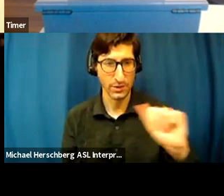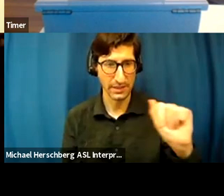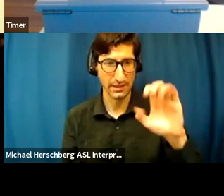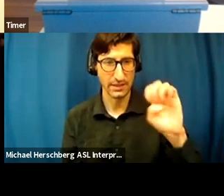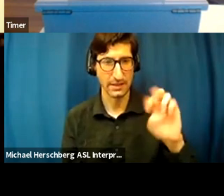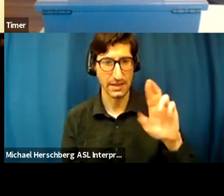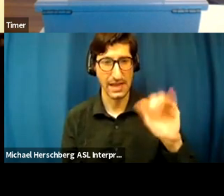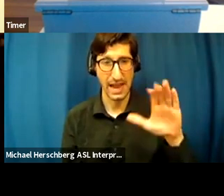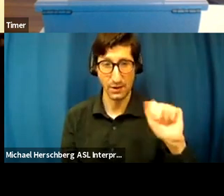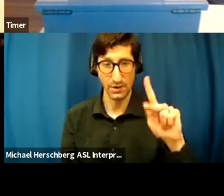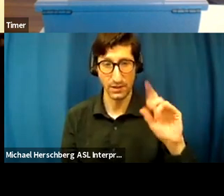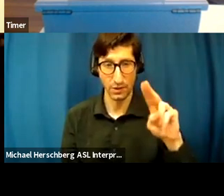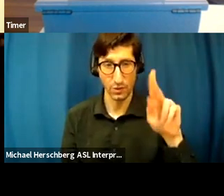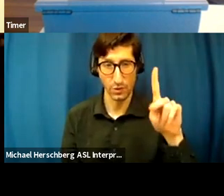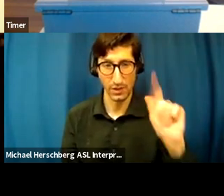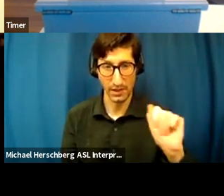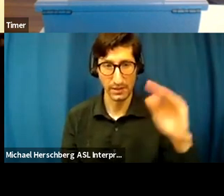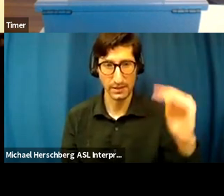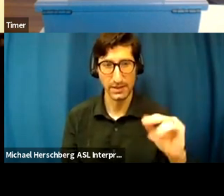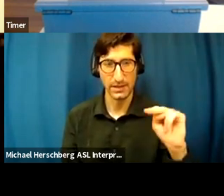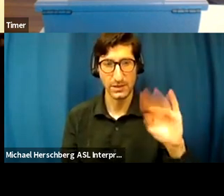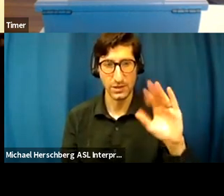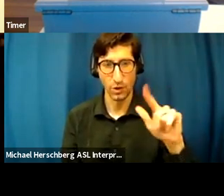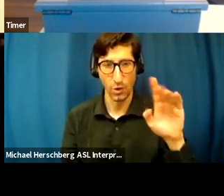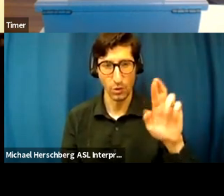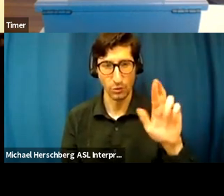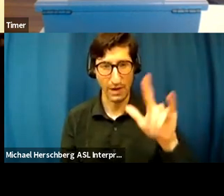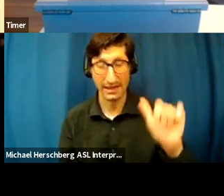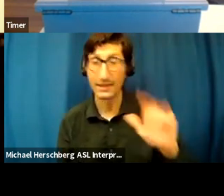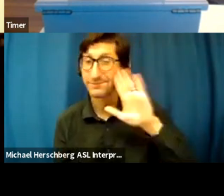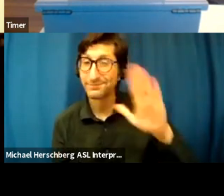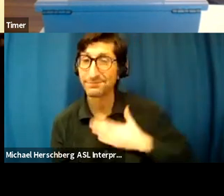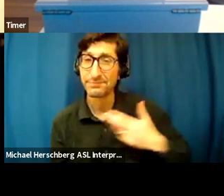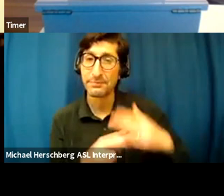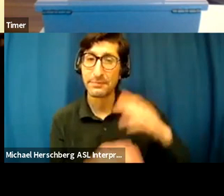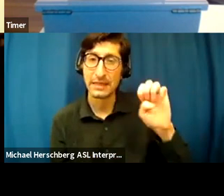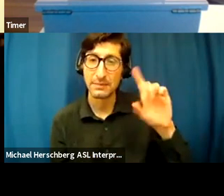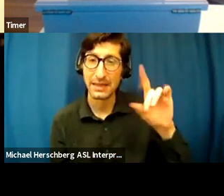Nicole Riley. You can please raise your hands. Thank you so much. My name is Edith Bazile.